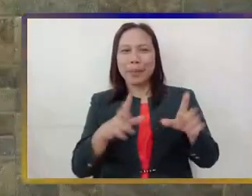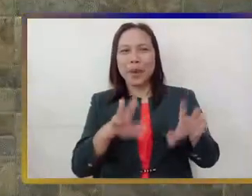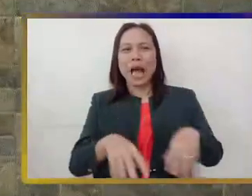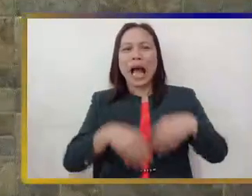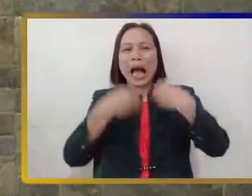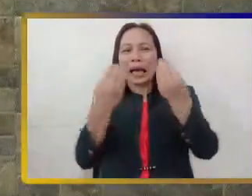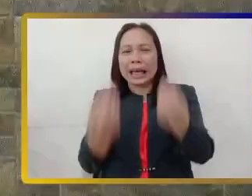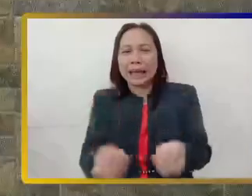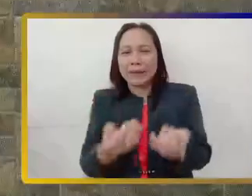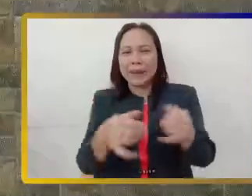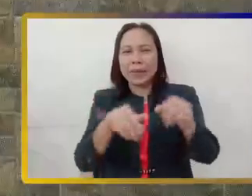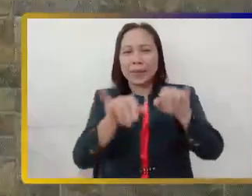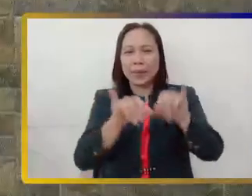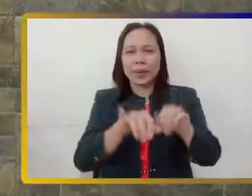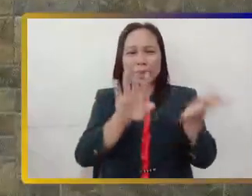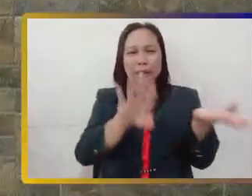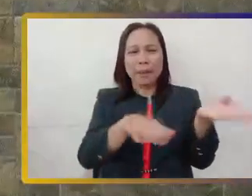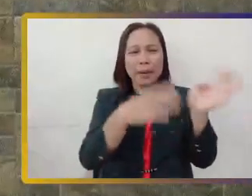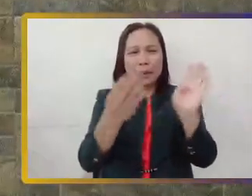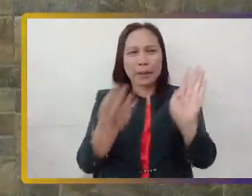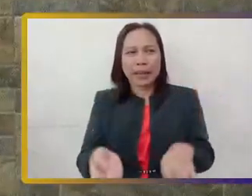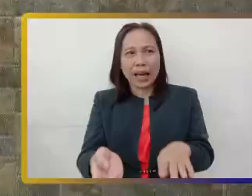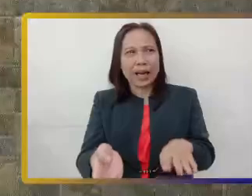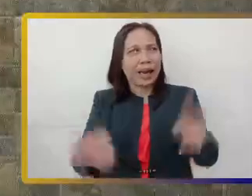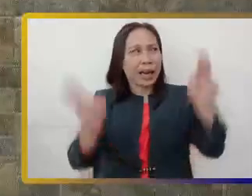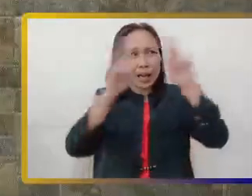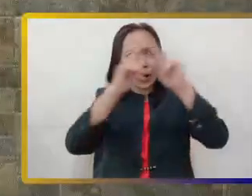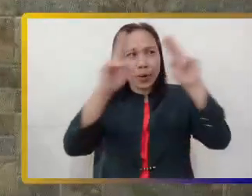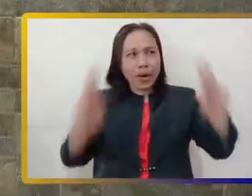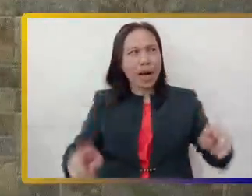comm sense again